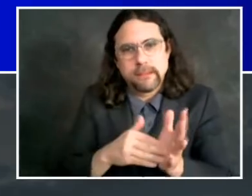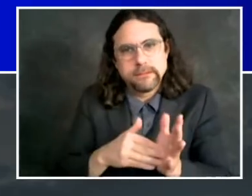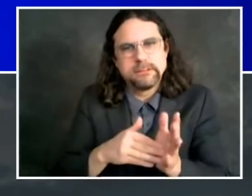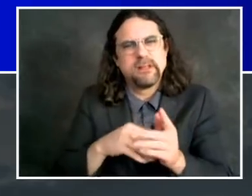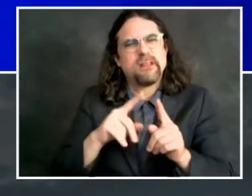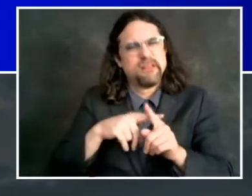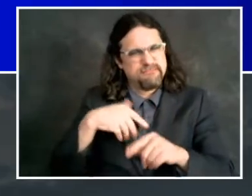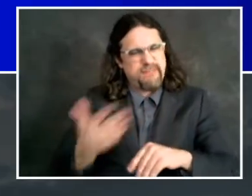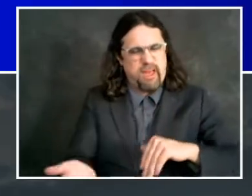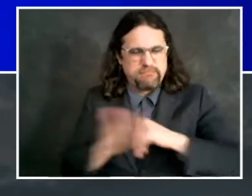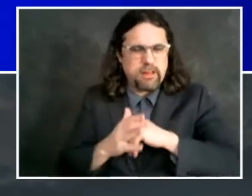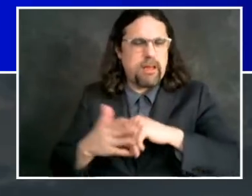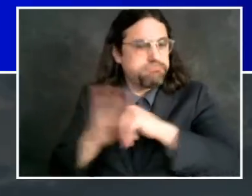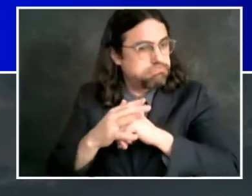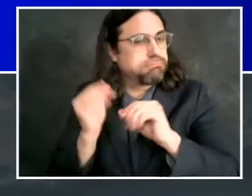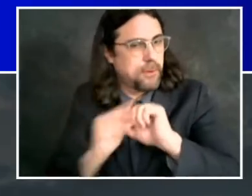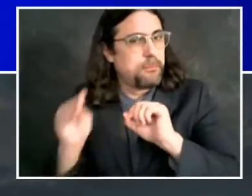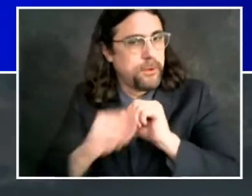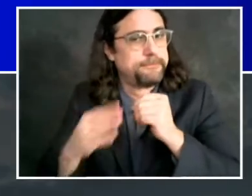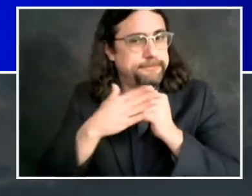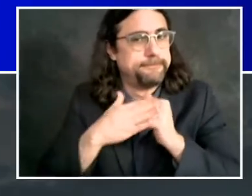Now, I want to talk about